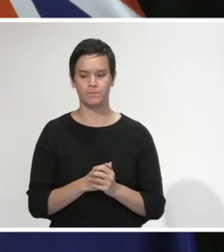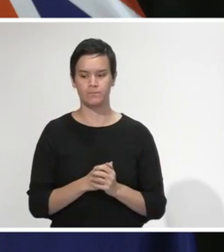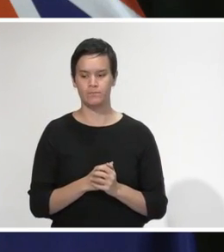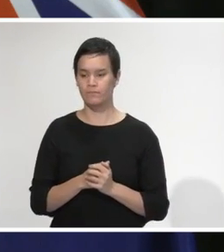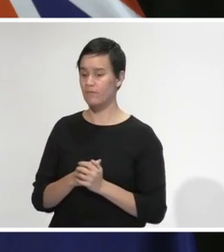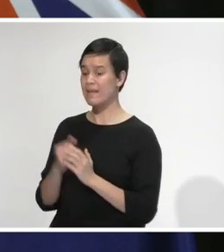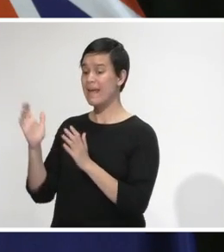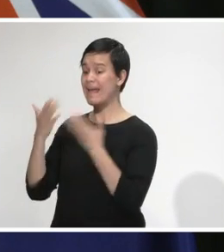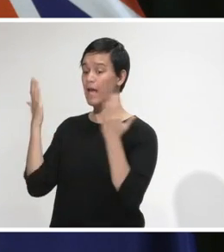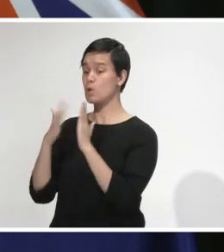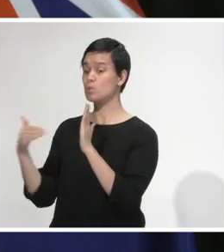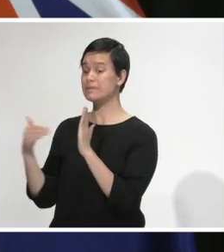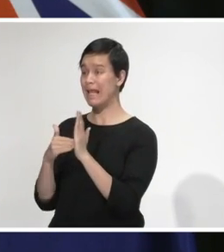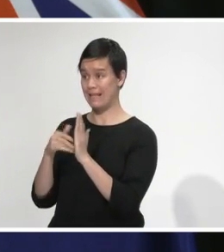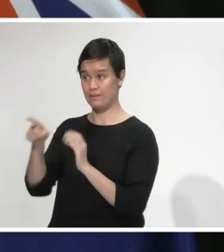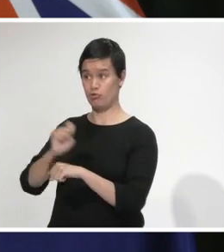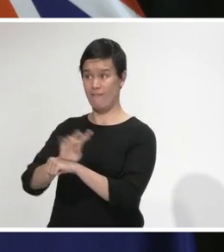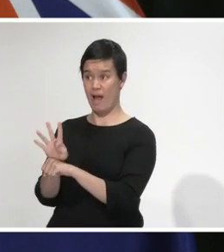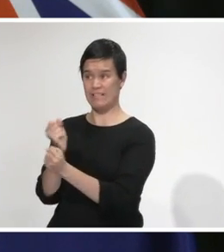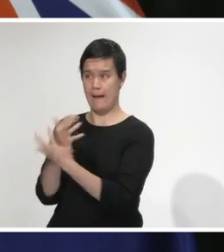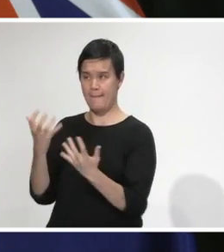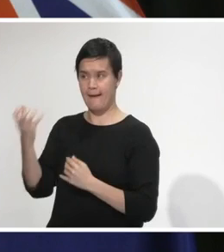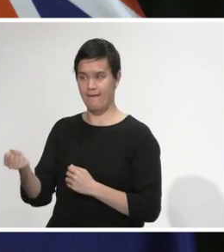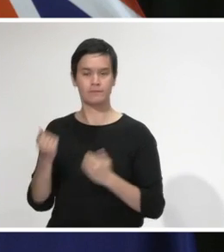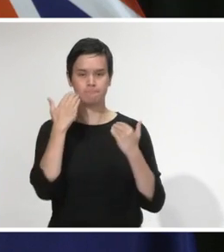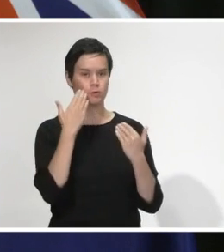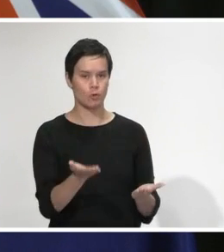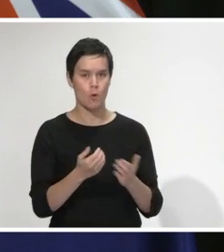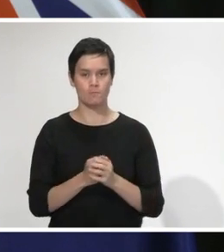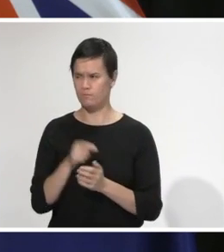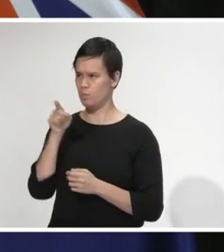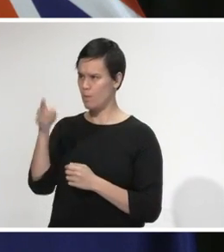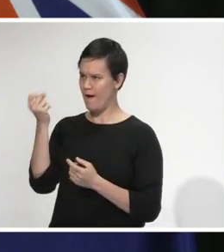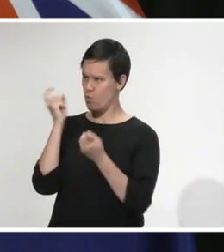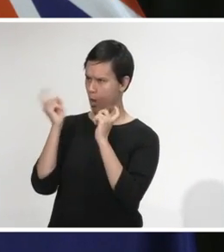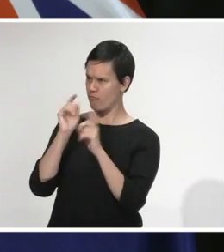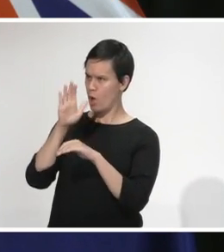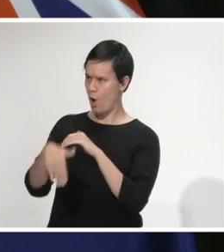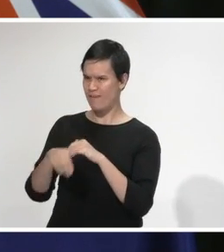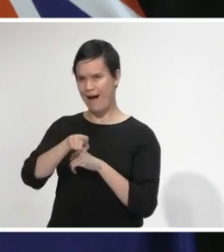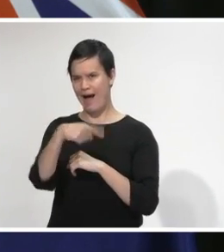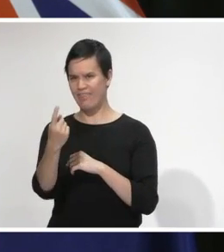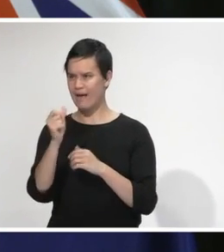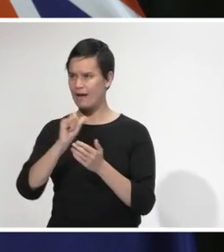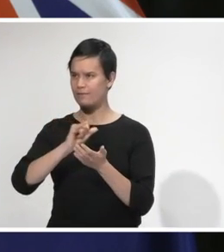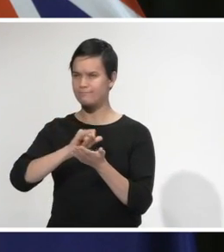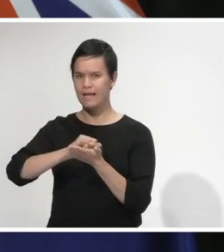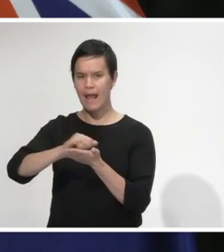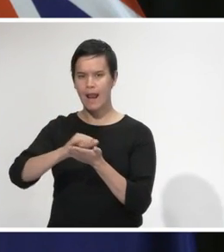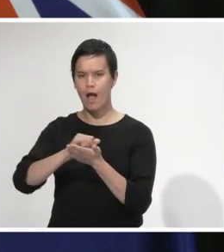you like us to get that number? Yes, we can find that. Do you have wider concerns around airline staff as potential victims? I